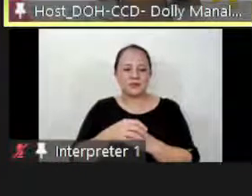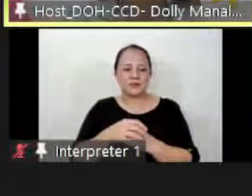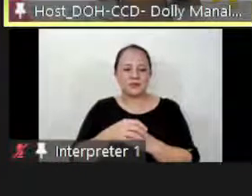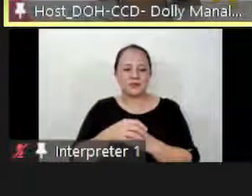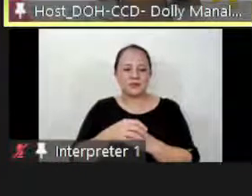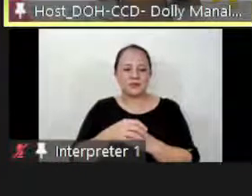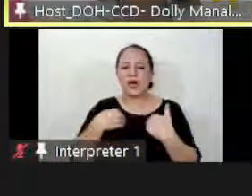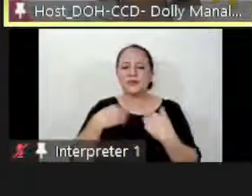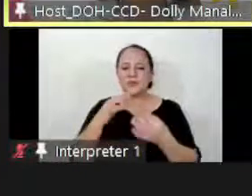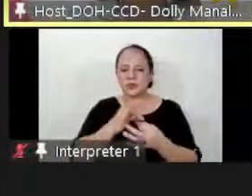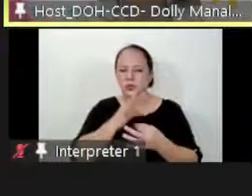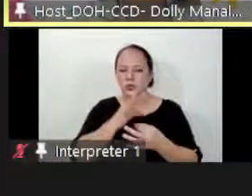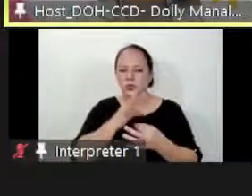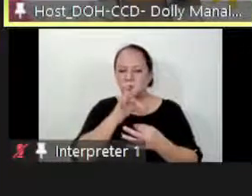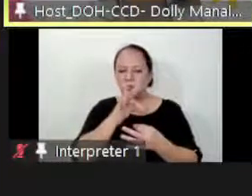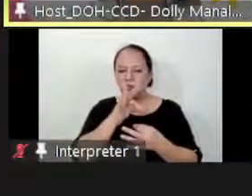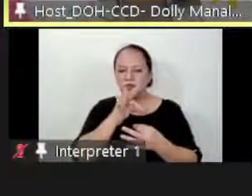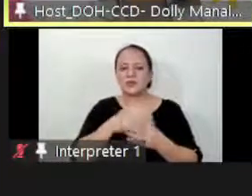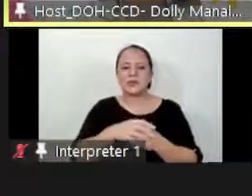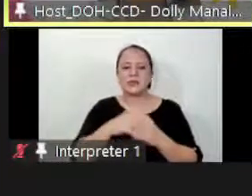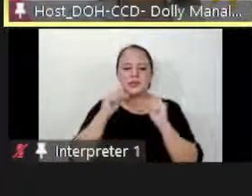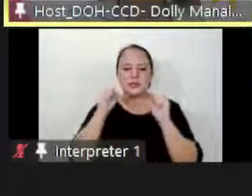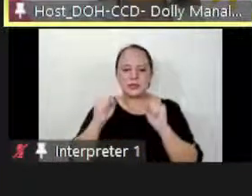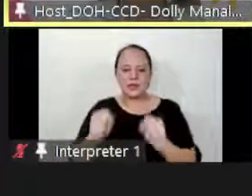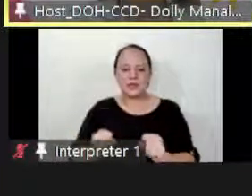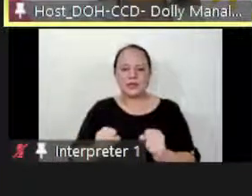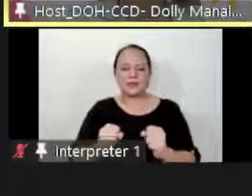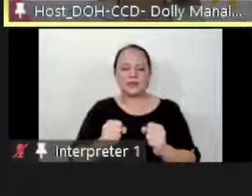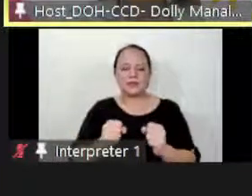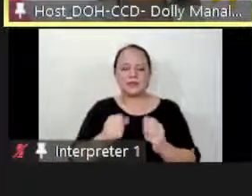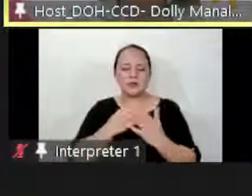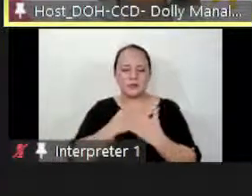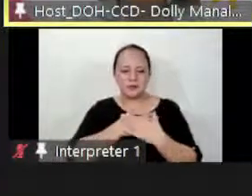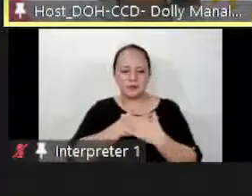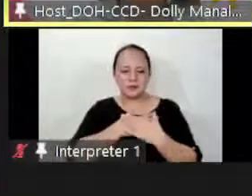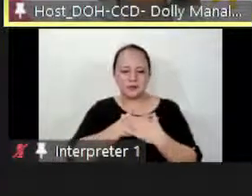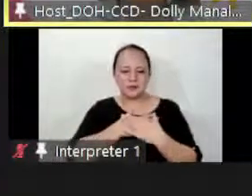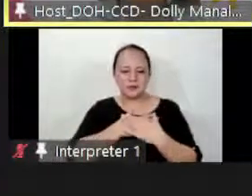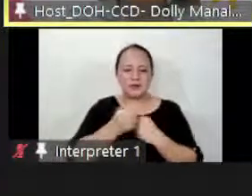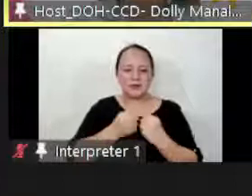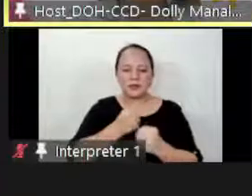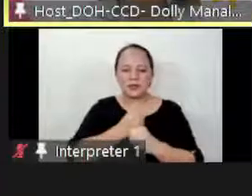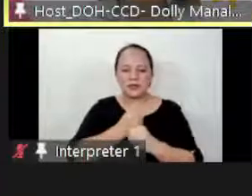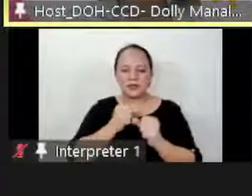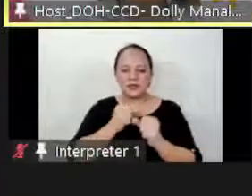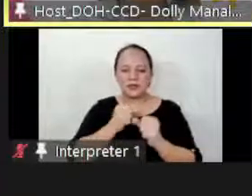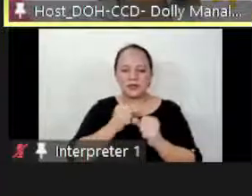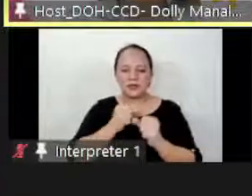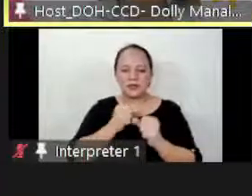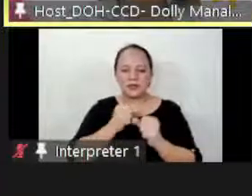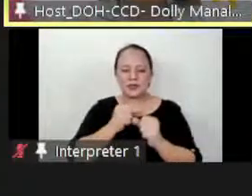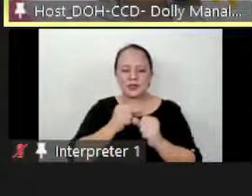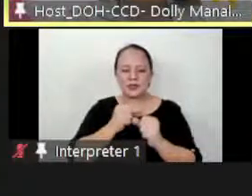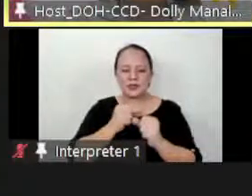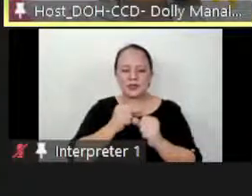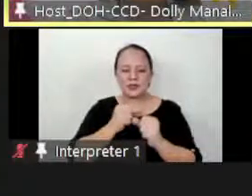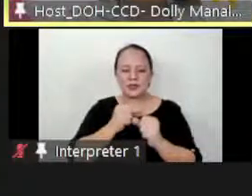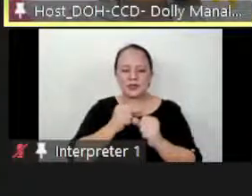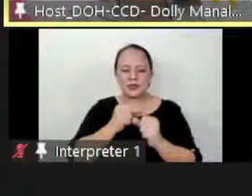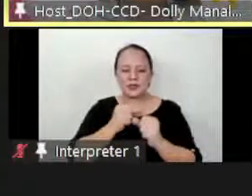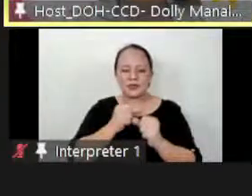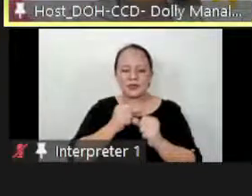has a soul, a spirit capable of compassion and sacrifice and endurance,